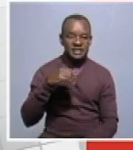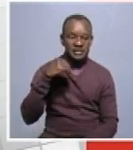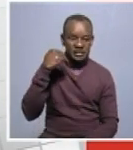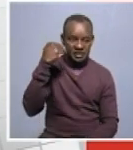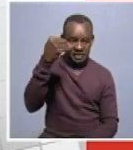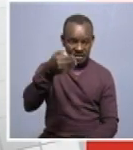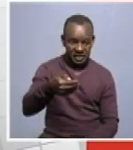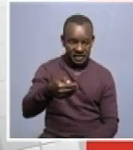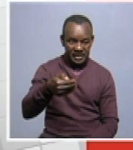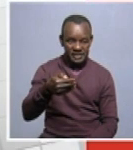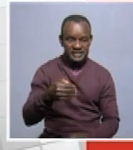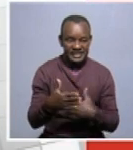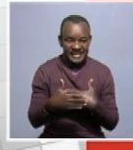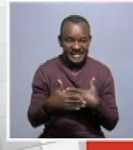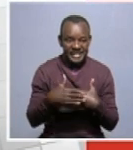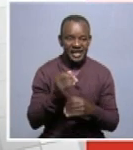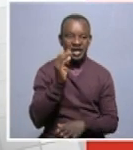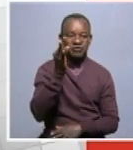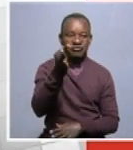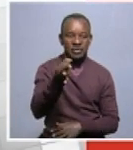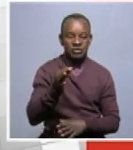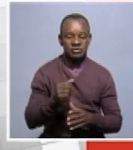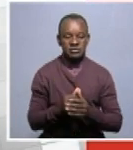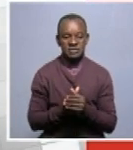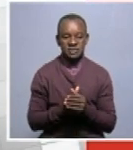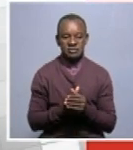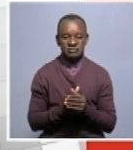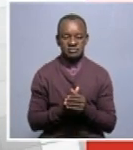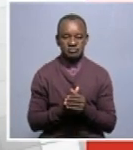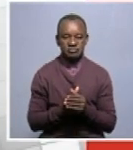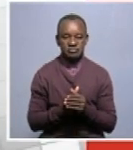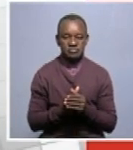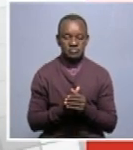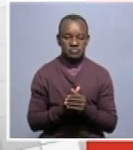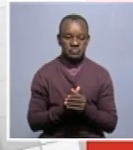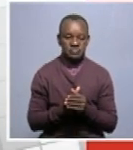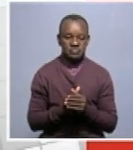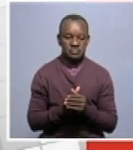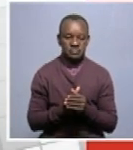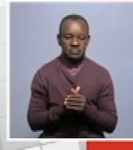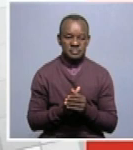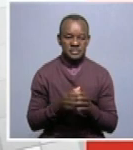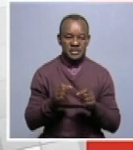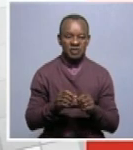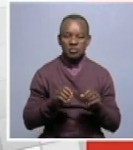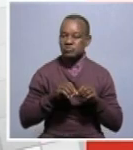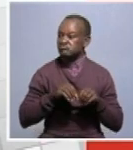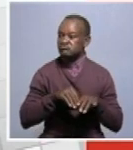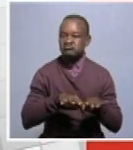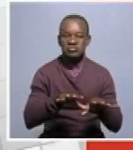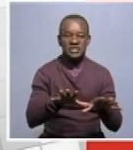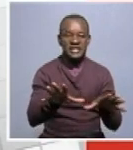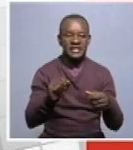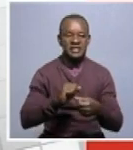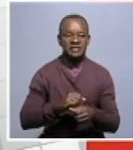near future. And current evidence shows that it is the transmissibility is